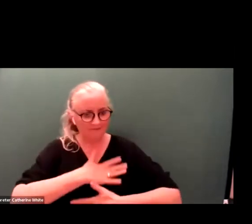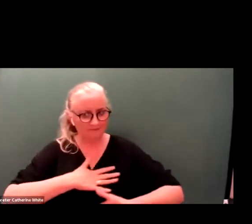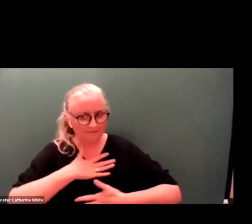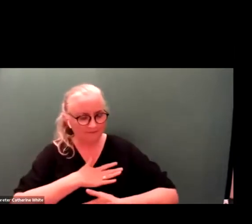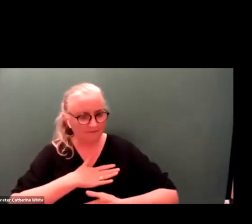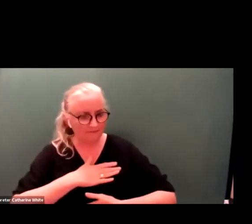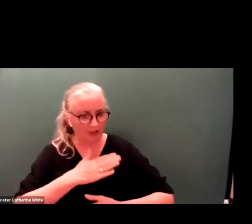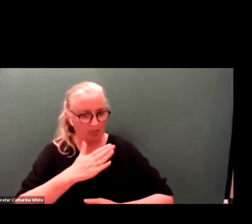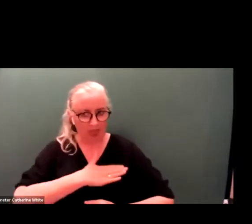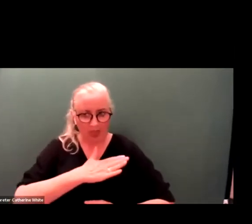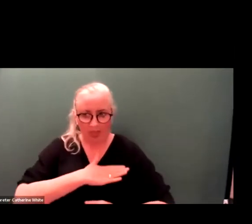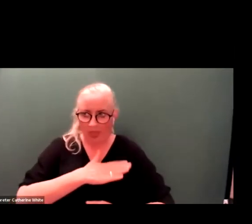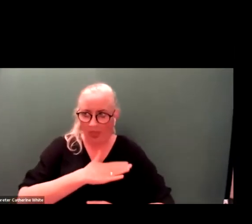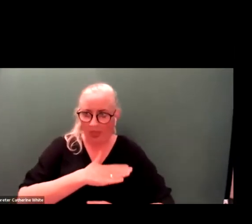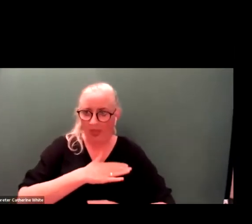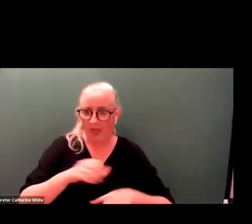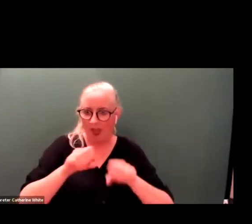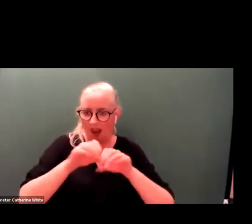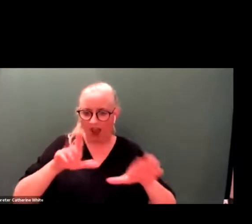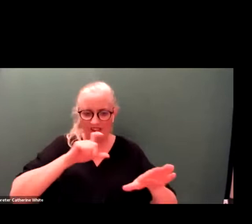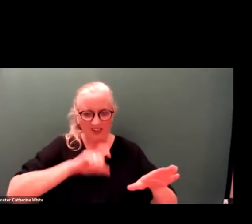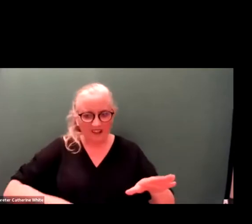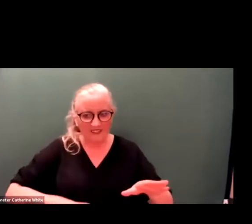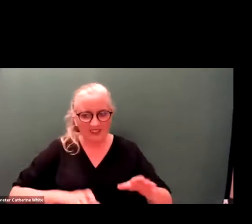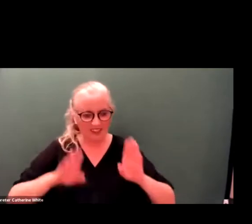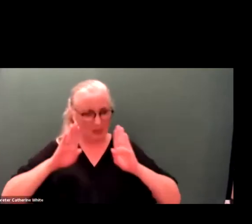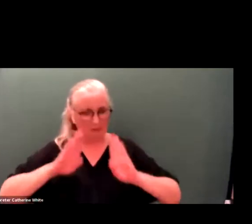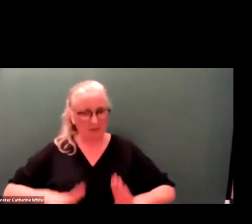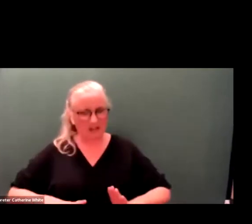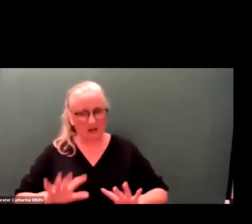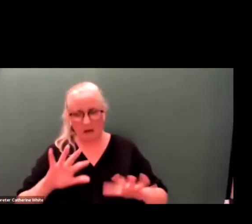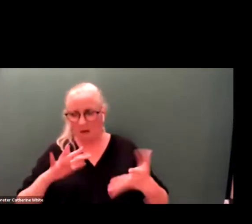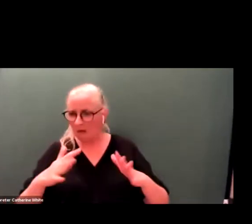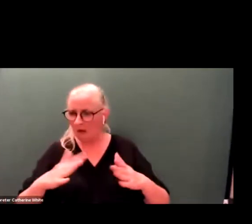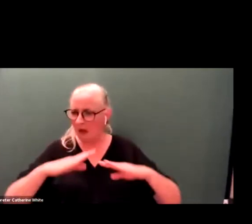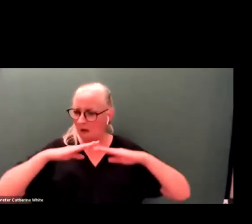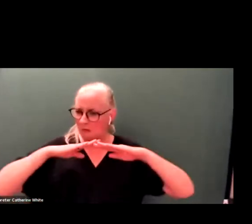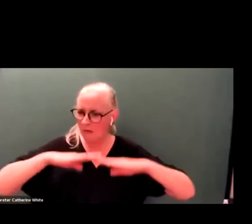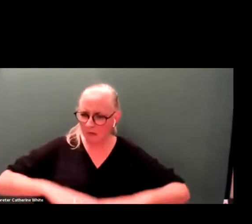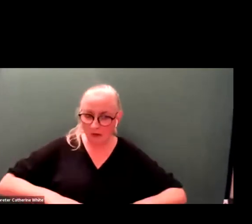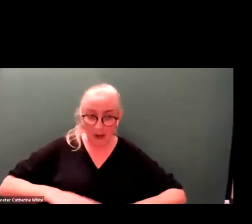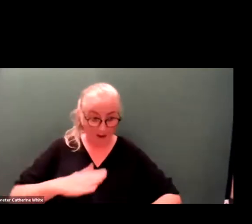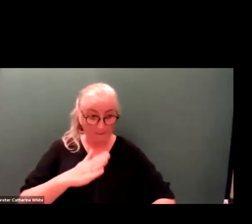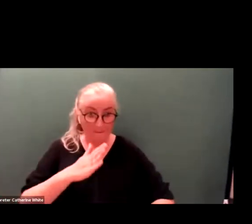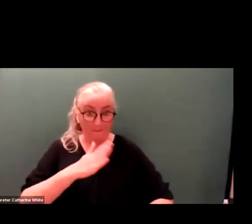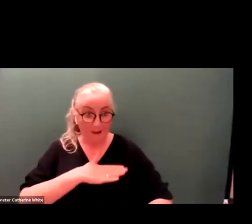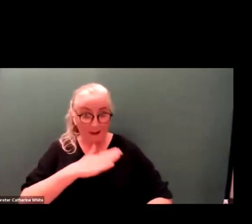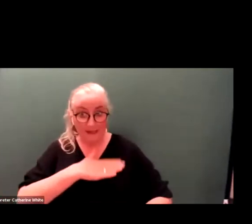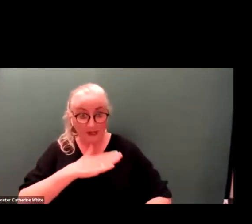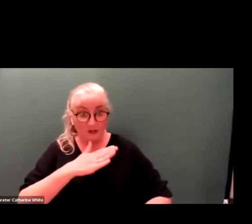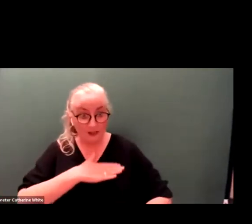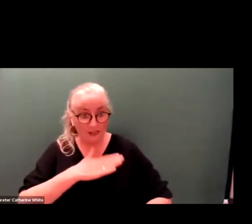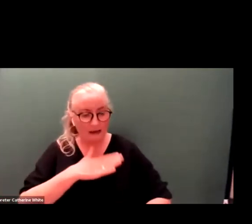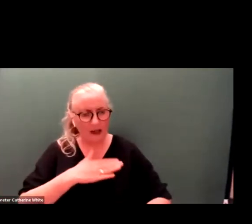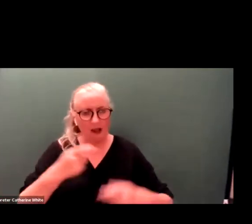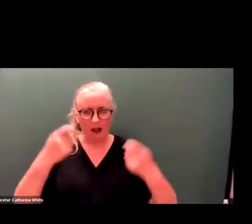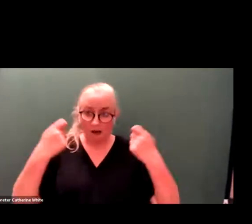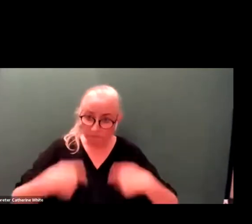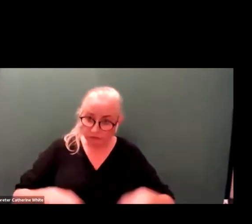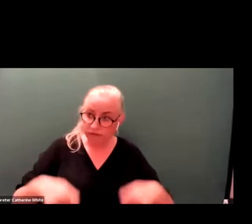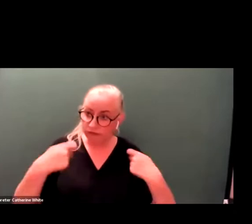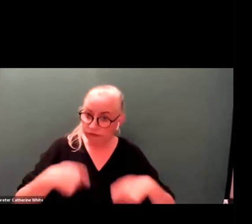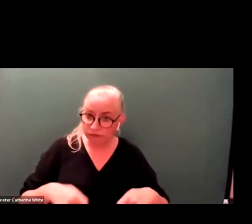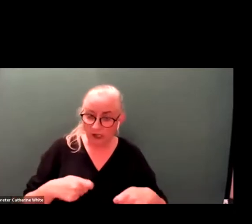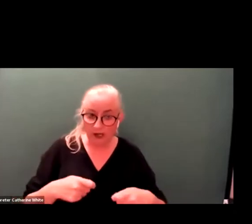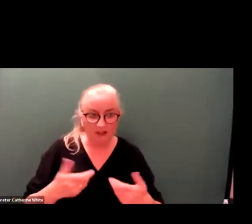of self-confidence, including loss of body confidence, low mood, palpitations are very common, tiredness, loss of